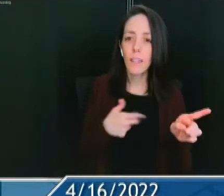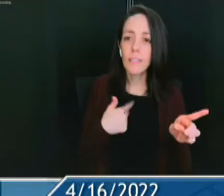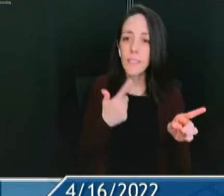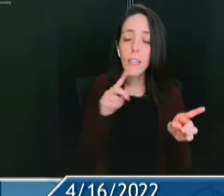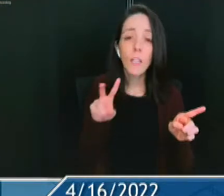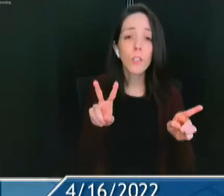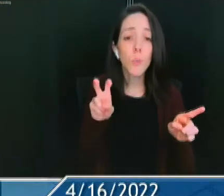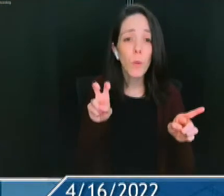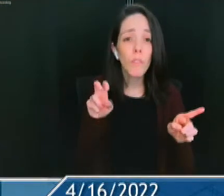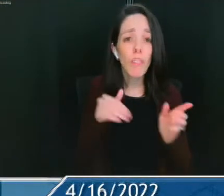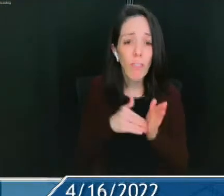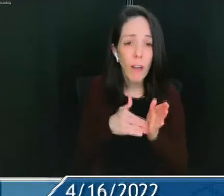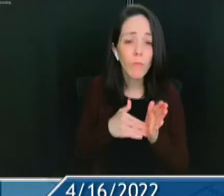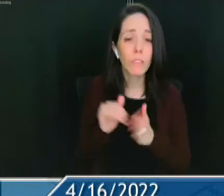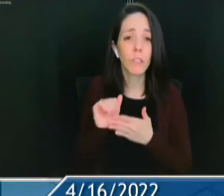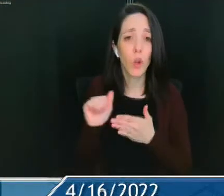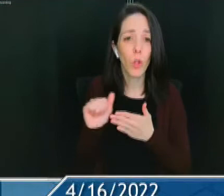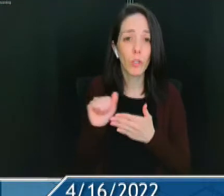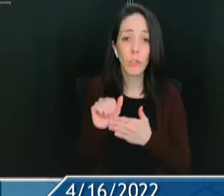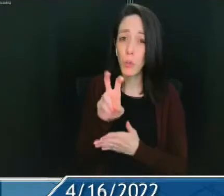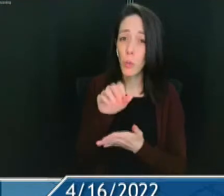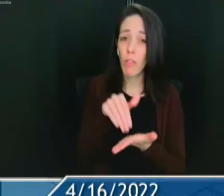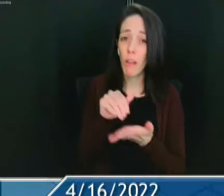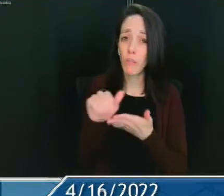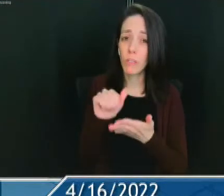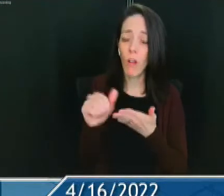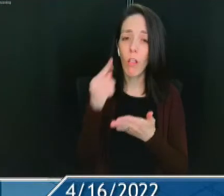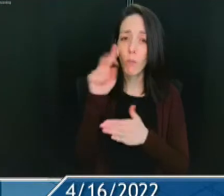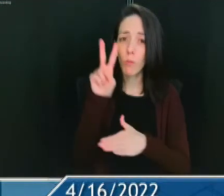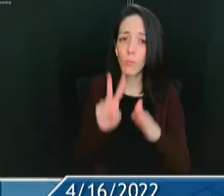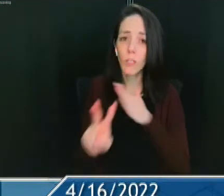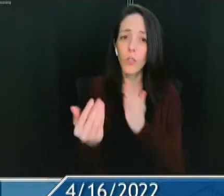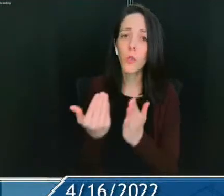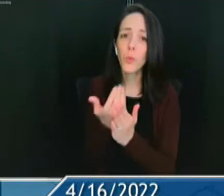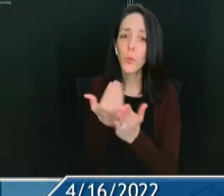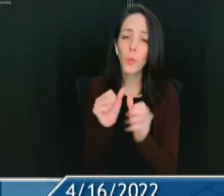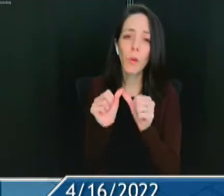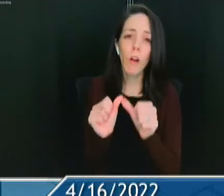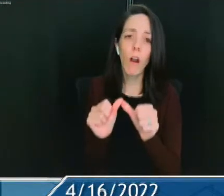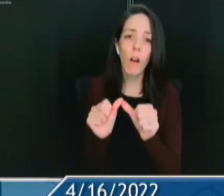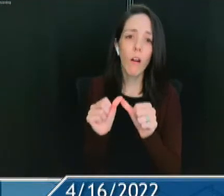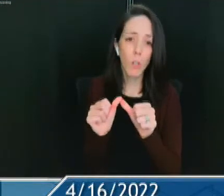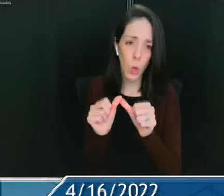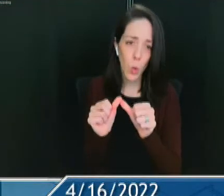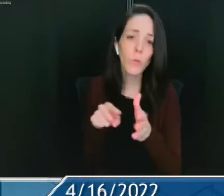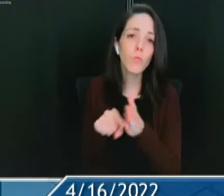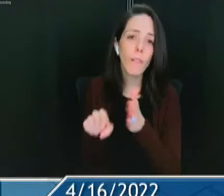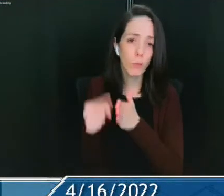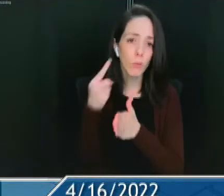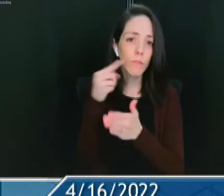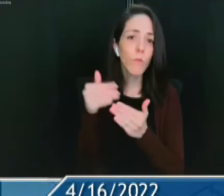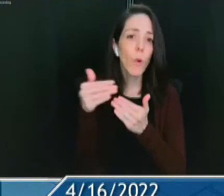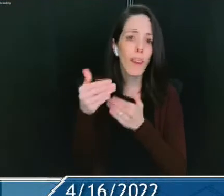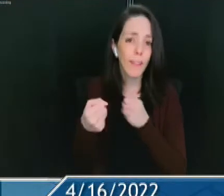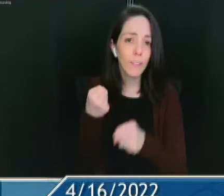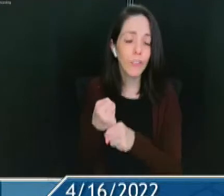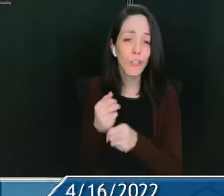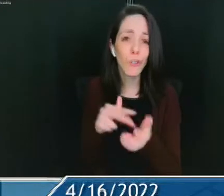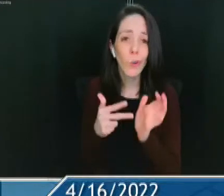$200,000 of projected new ongoing revenues for this next fiscal year. We had very little carryover from last week's